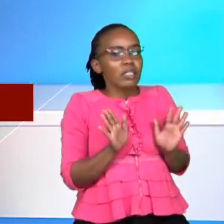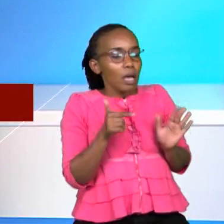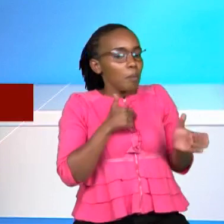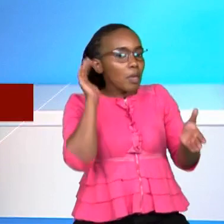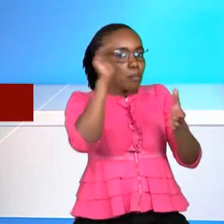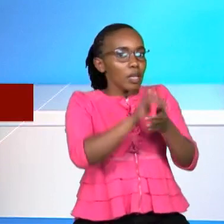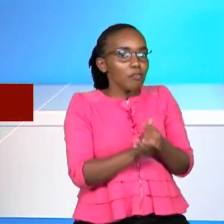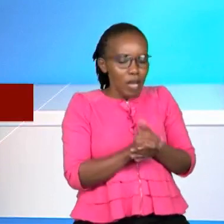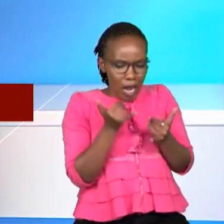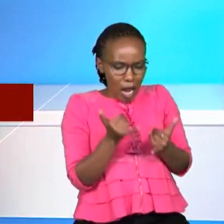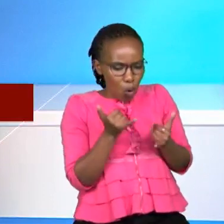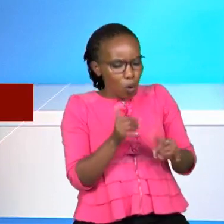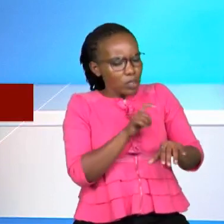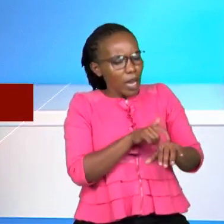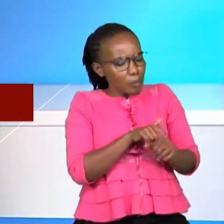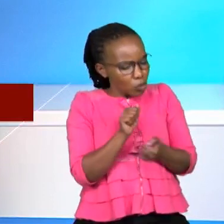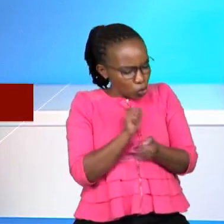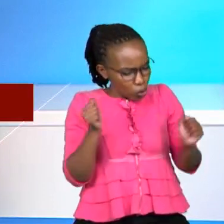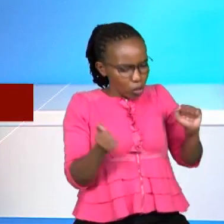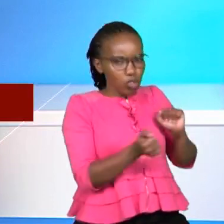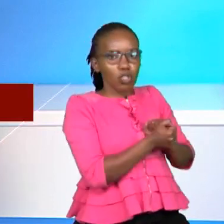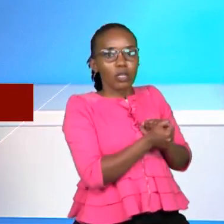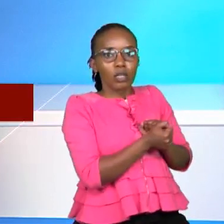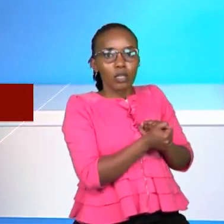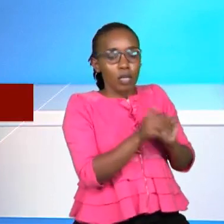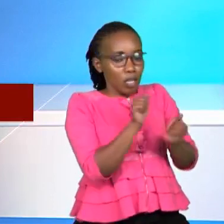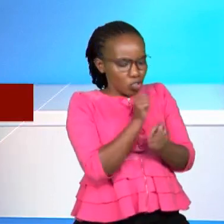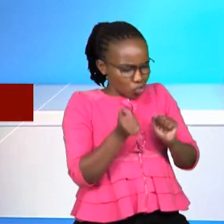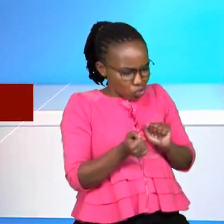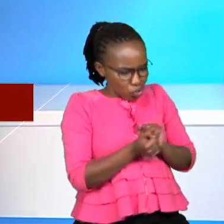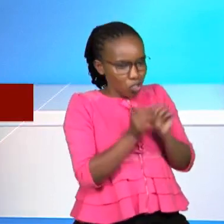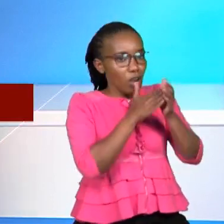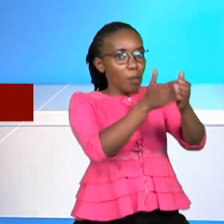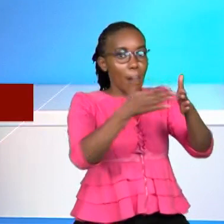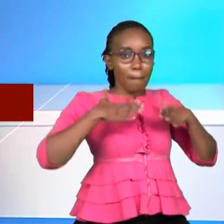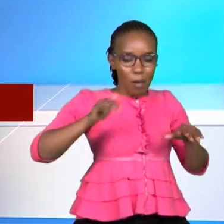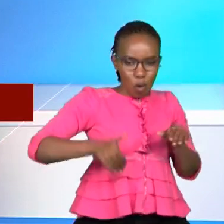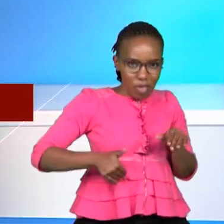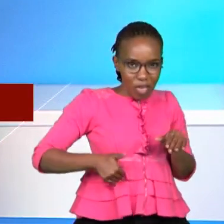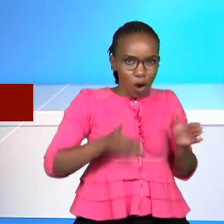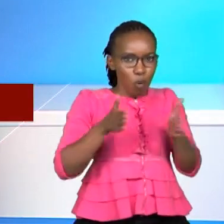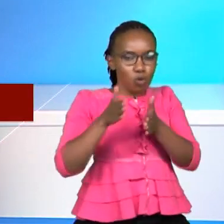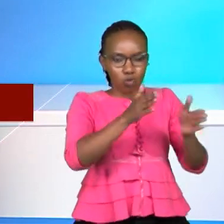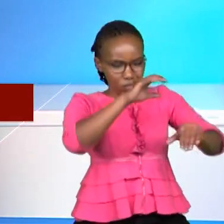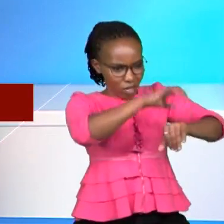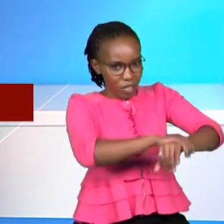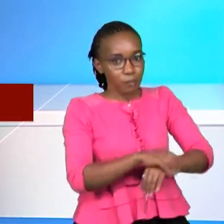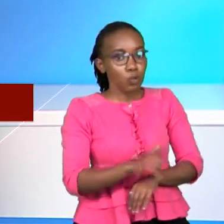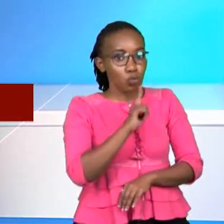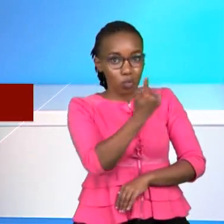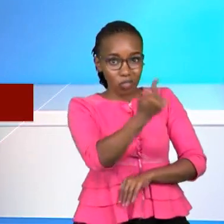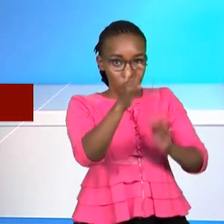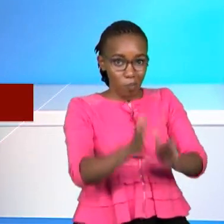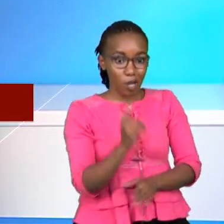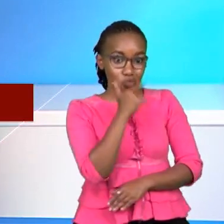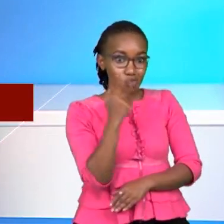that it's time for a change. It's time for the change of guard. Mm-hmm. It's time for young people to take opportunities. Mm-hmm. So for everyone who's watching,